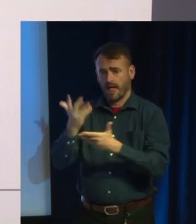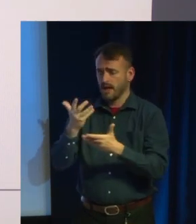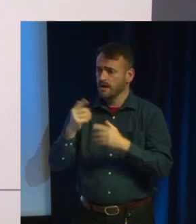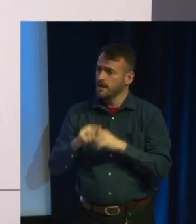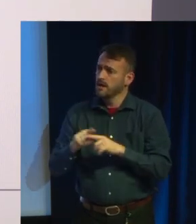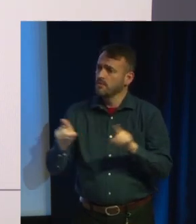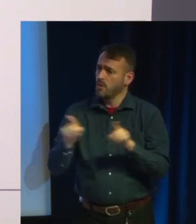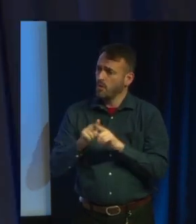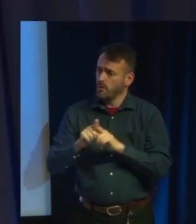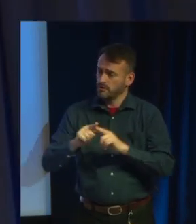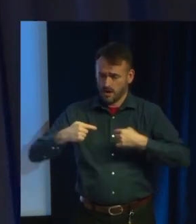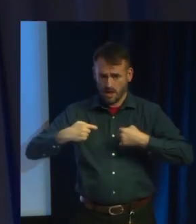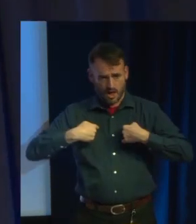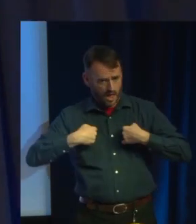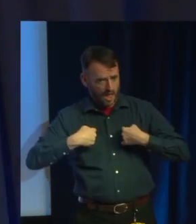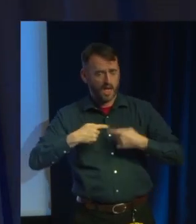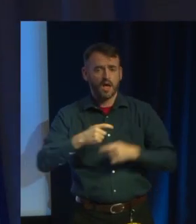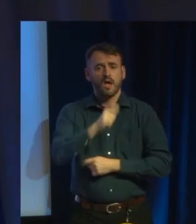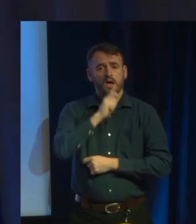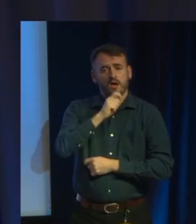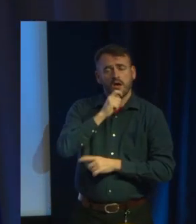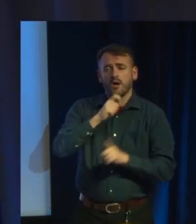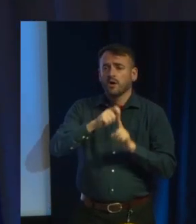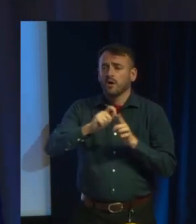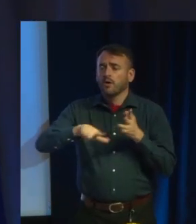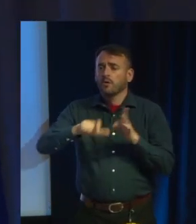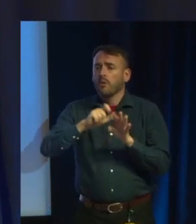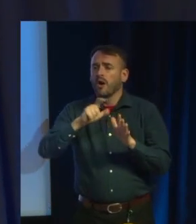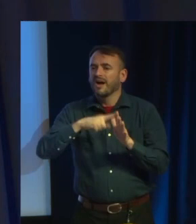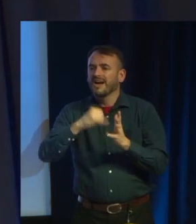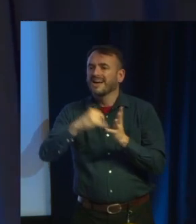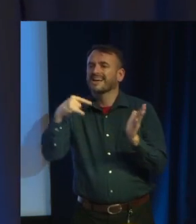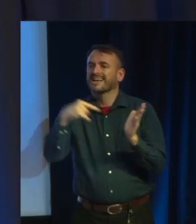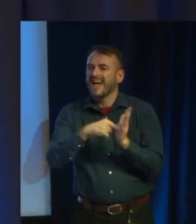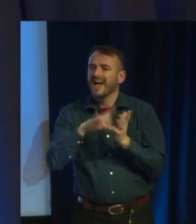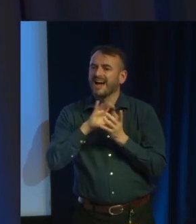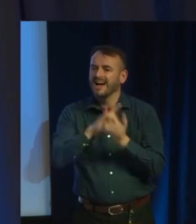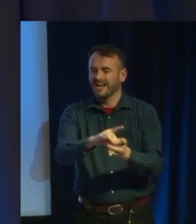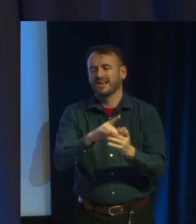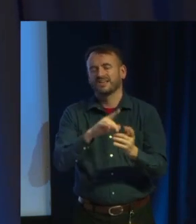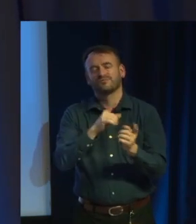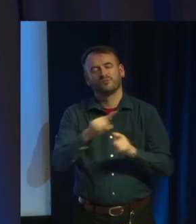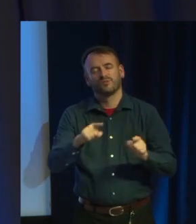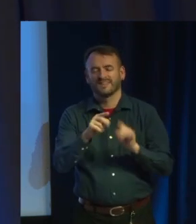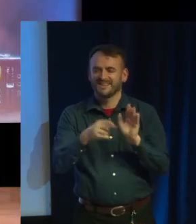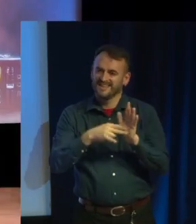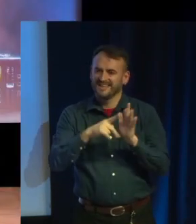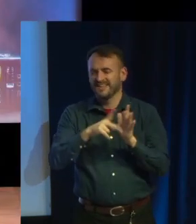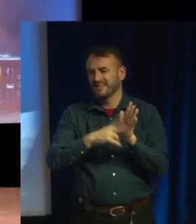Nirvana podcast. Just some random trivia. So that's me.